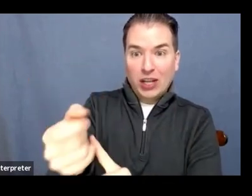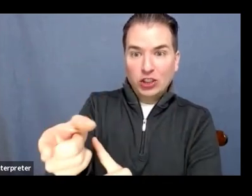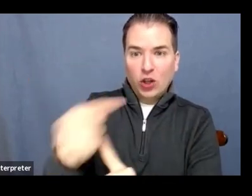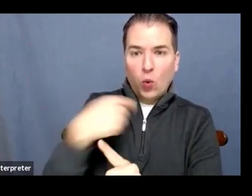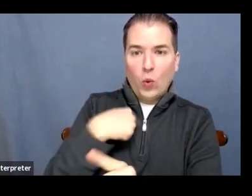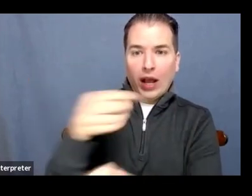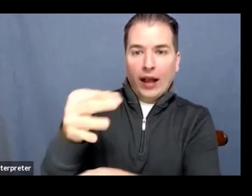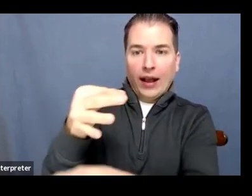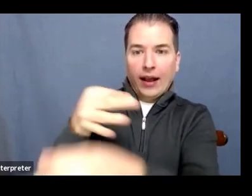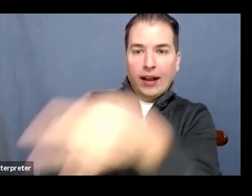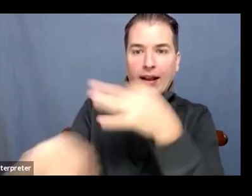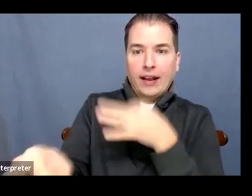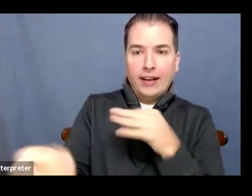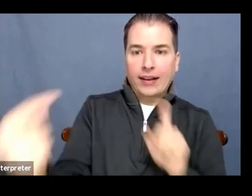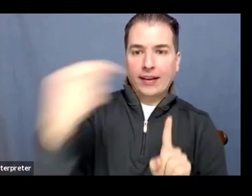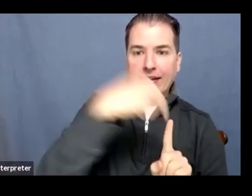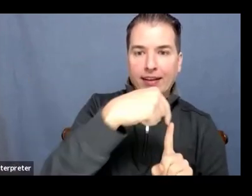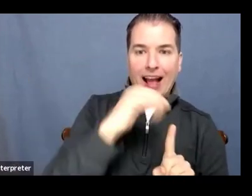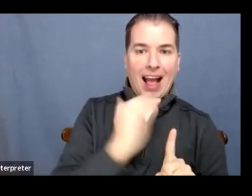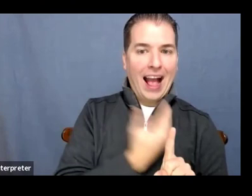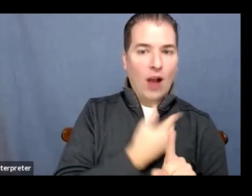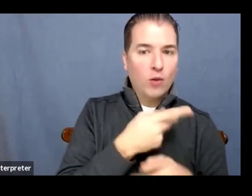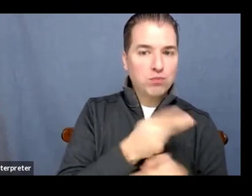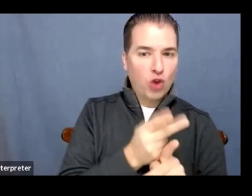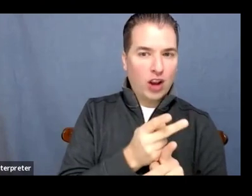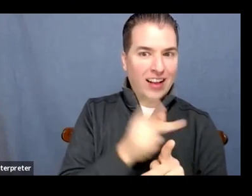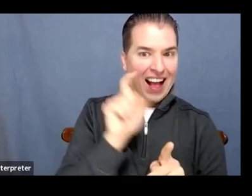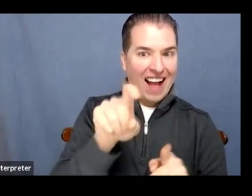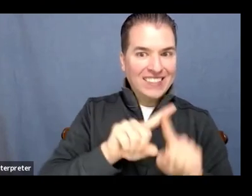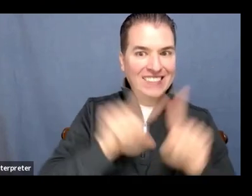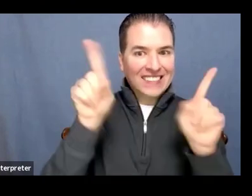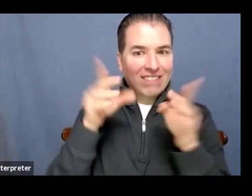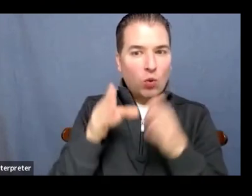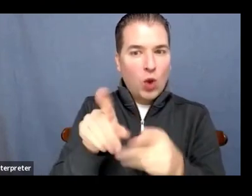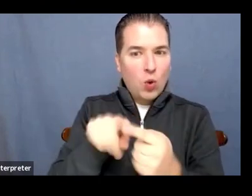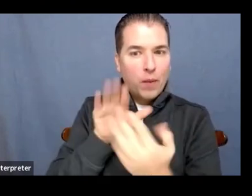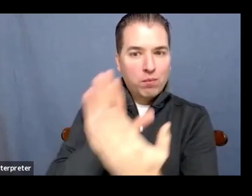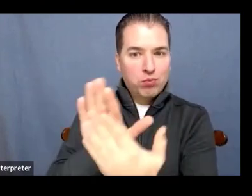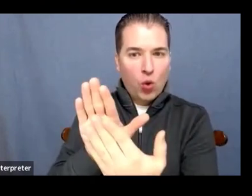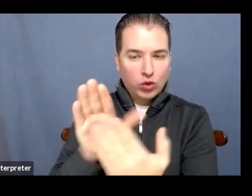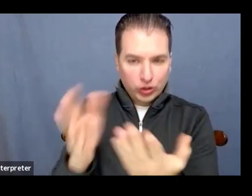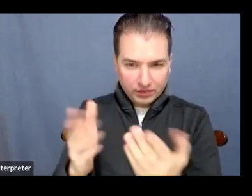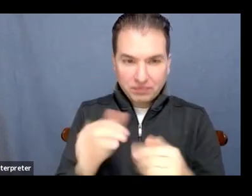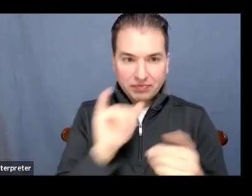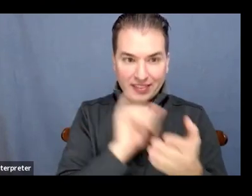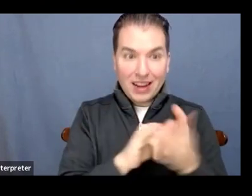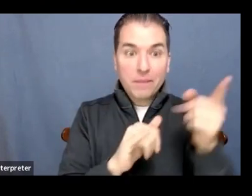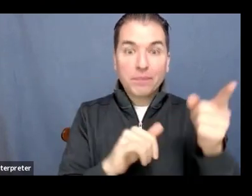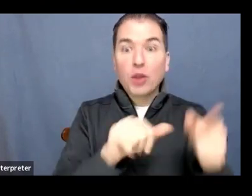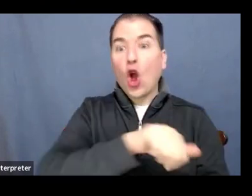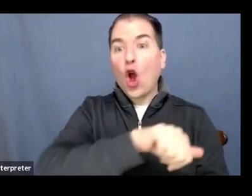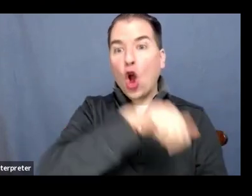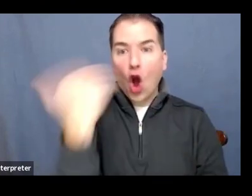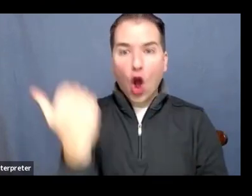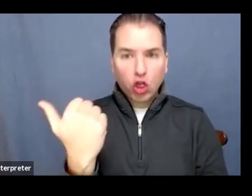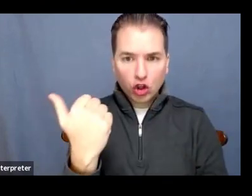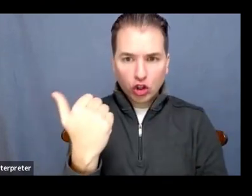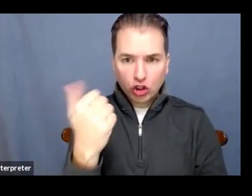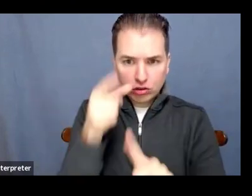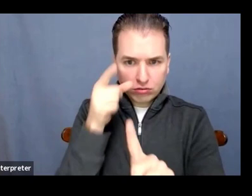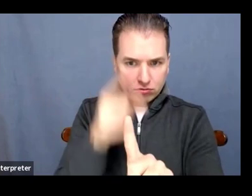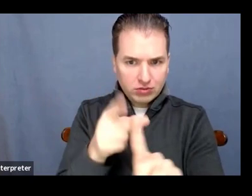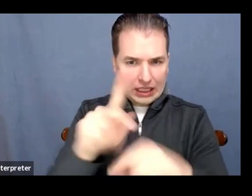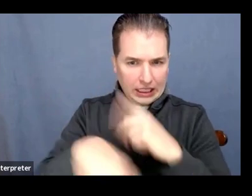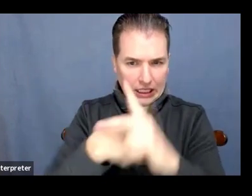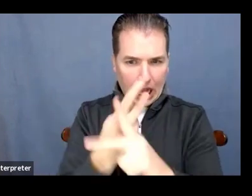that's the second of our example campaigns. I'll go to a third example campaign. And this is targeting